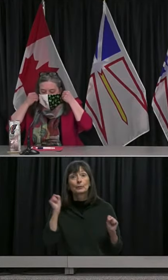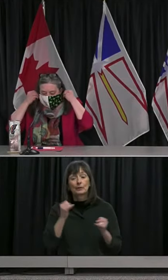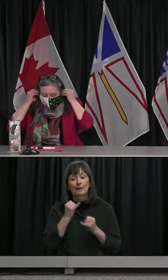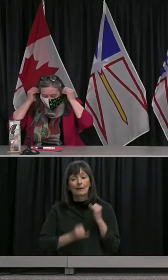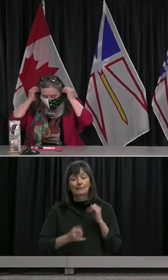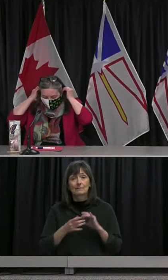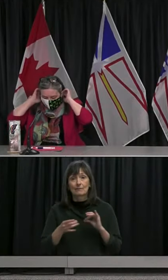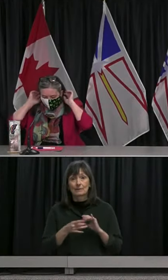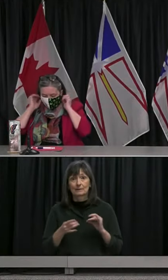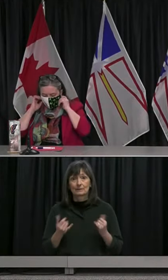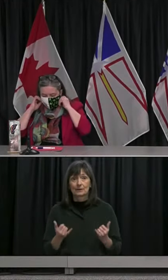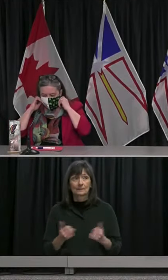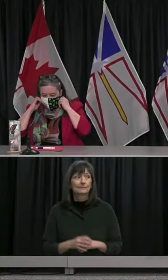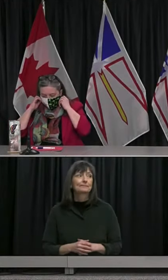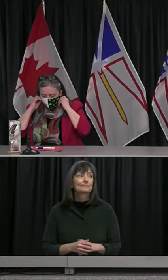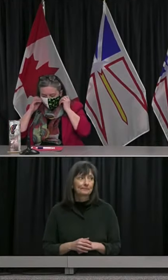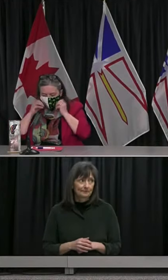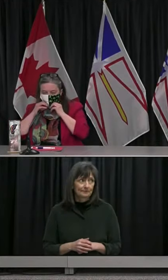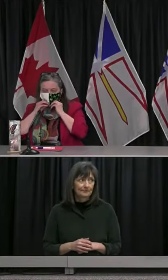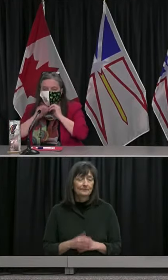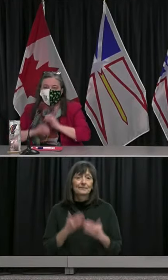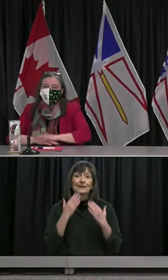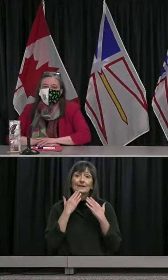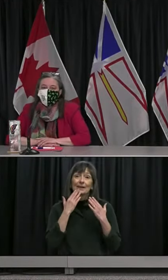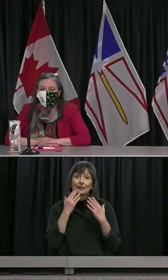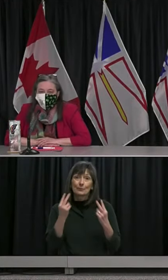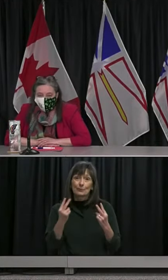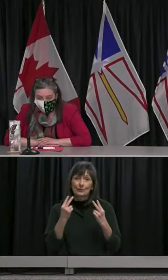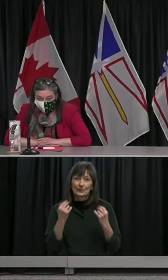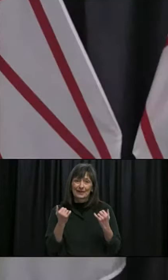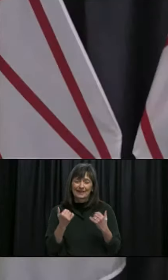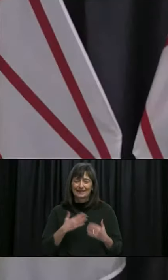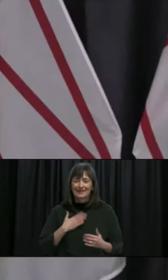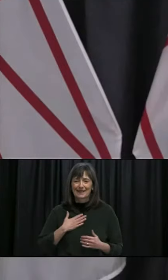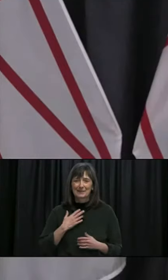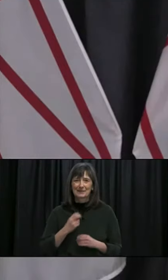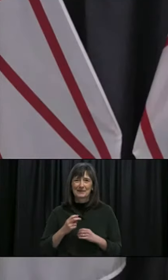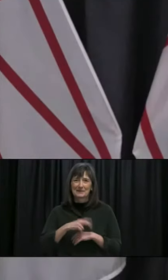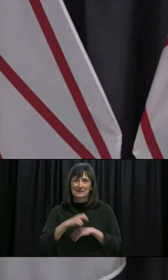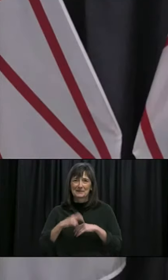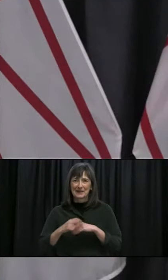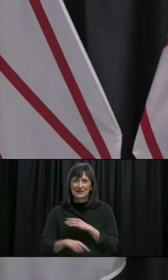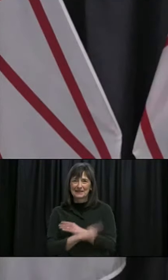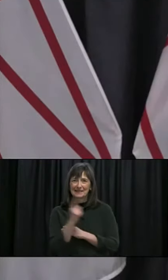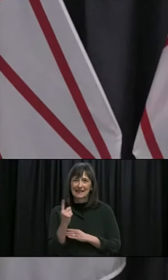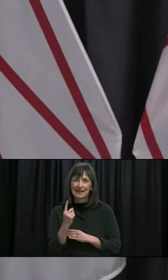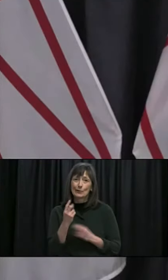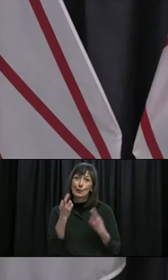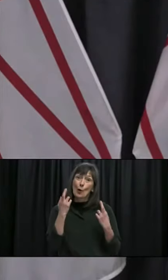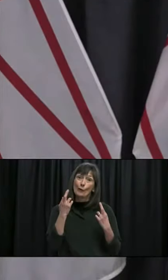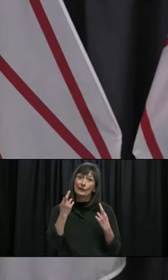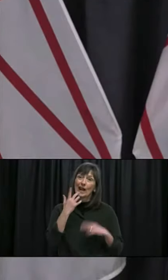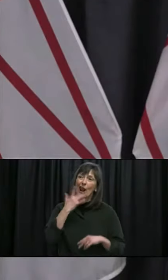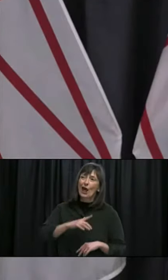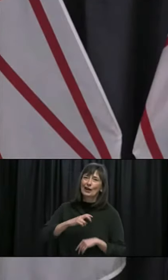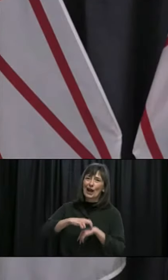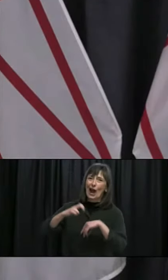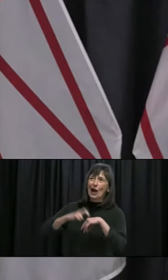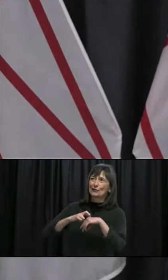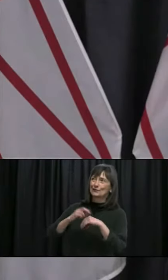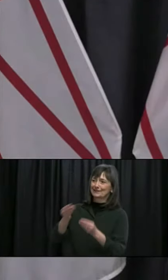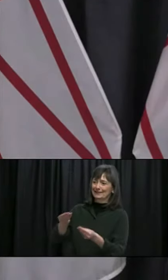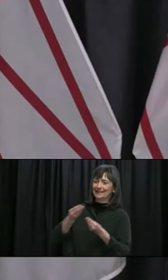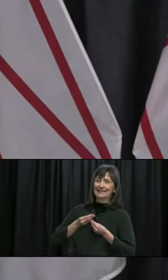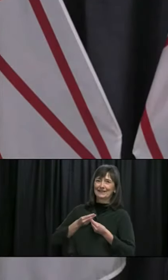final comments for today absolutely thank you all for joining us happy st patrick's day I hope the luck of the Irish is with us going into the next